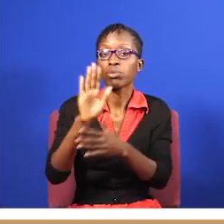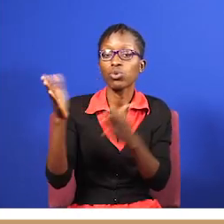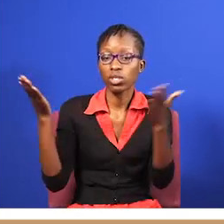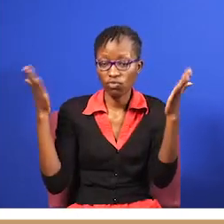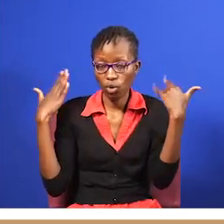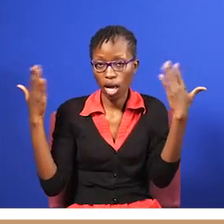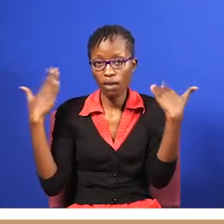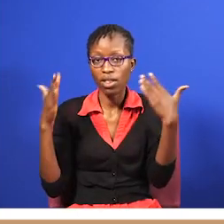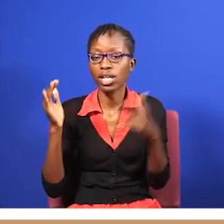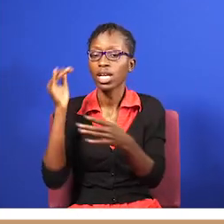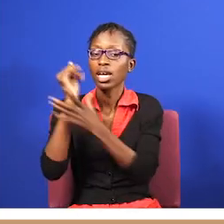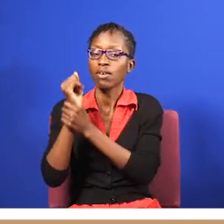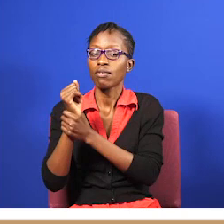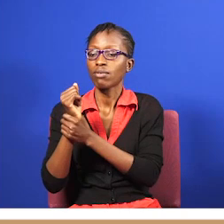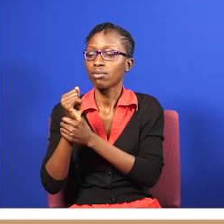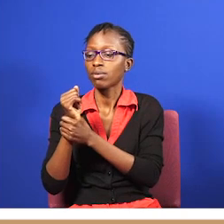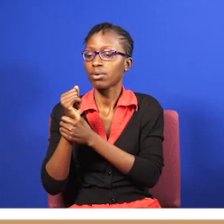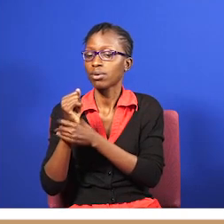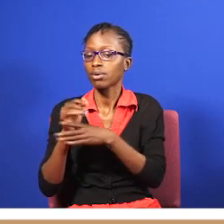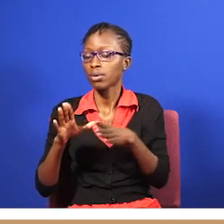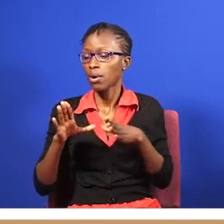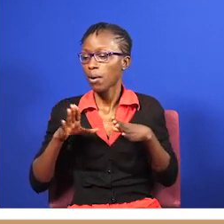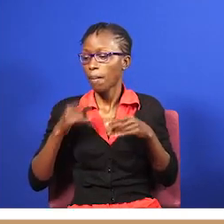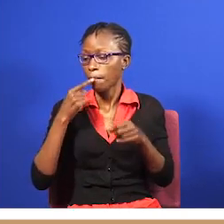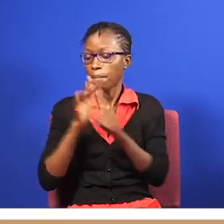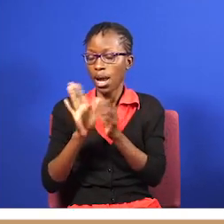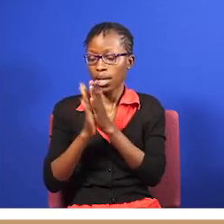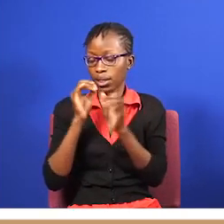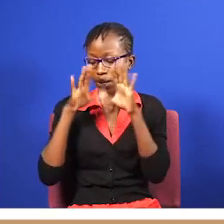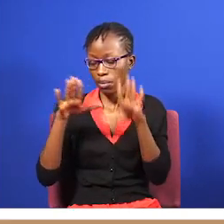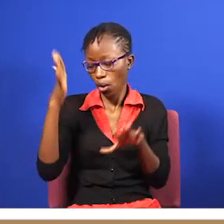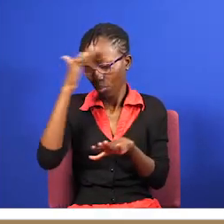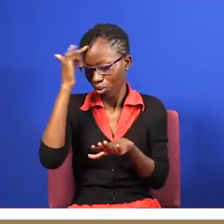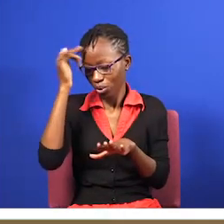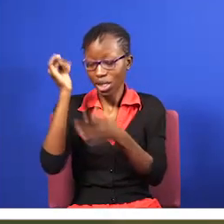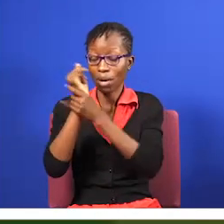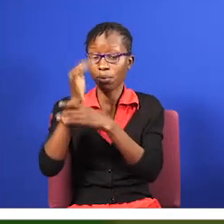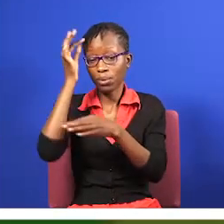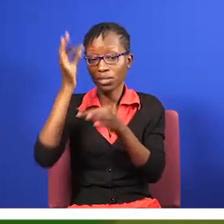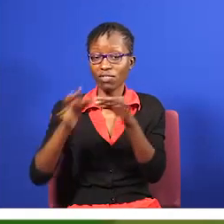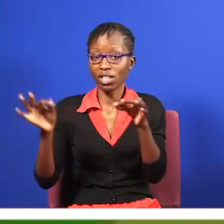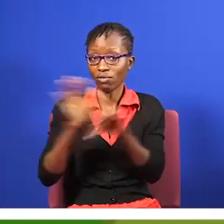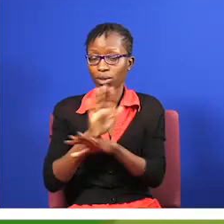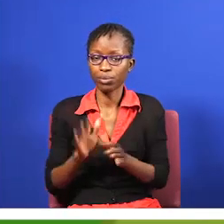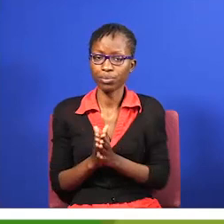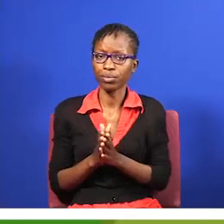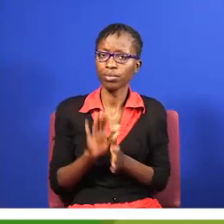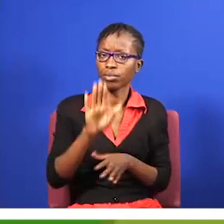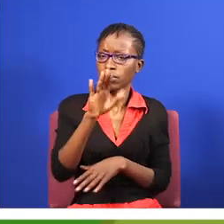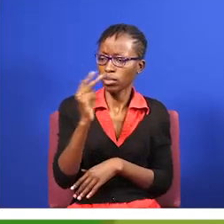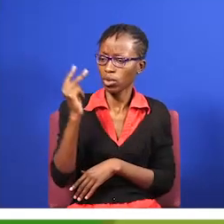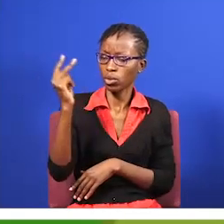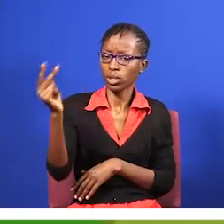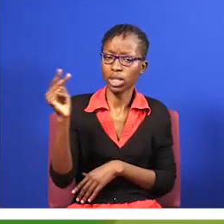family forever." Abram received the promise and the blessing because he was faithful. Wow. Did you